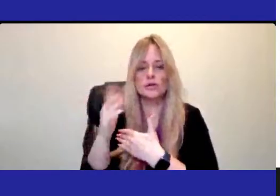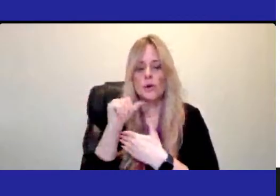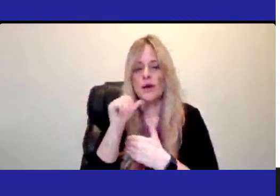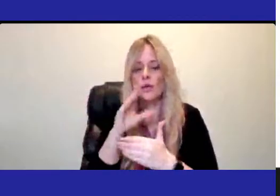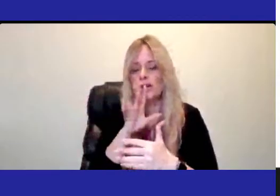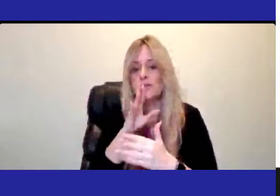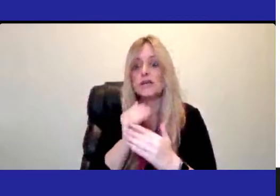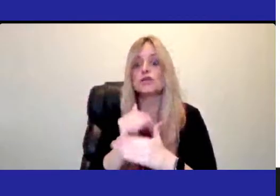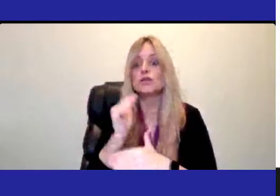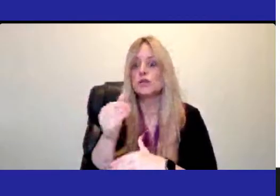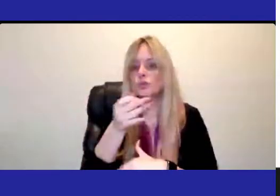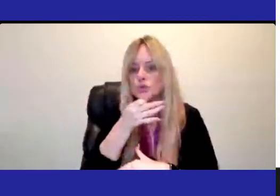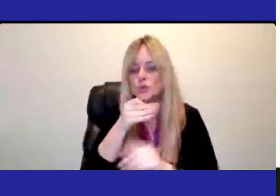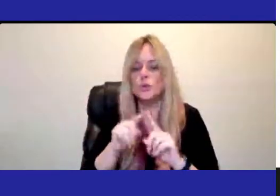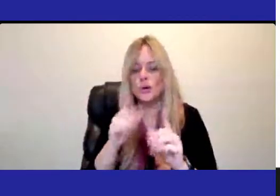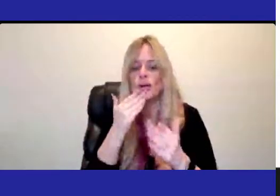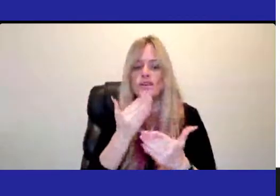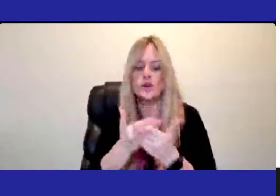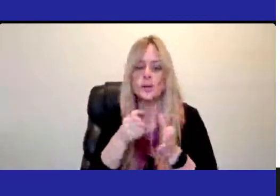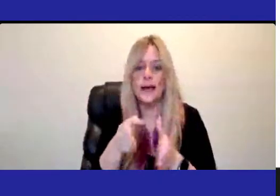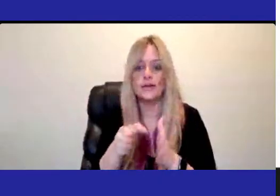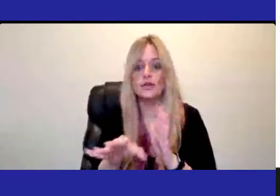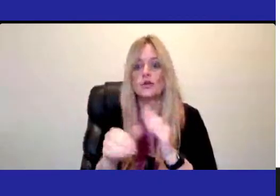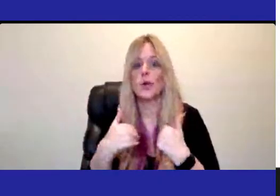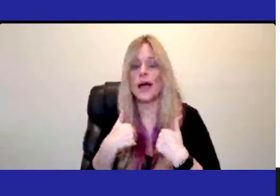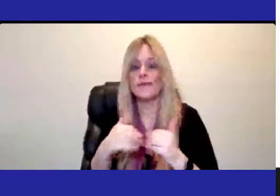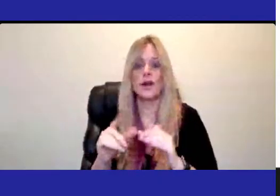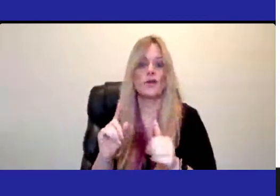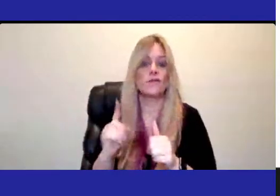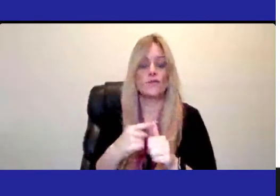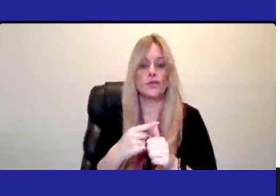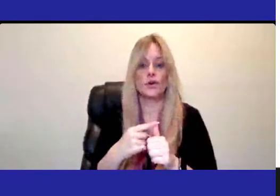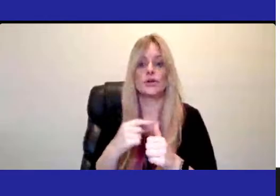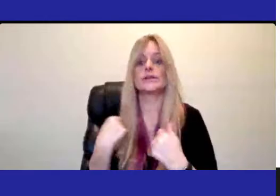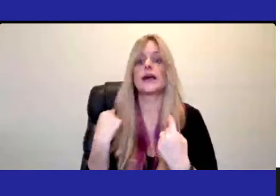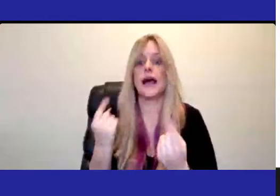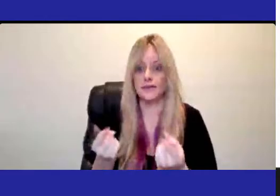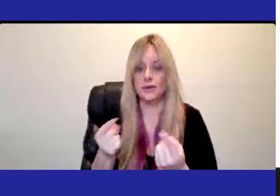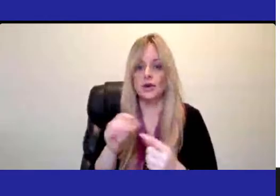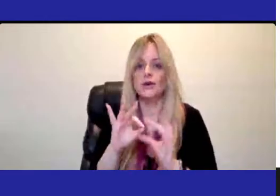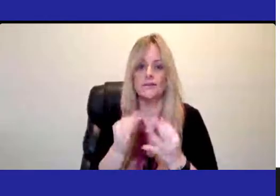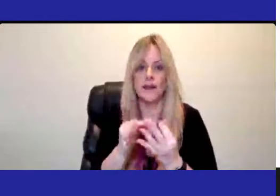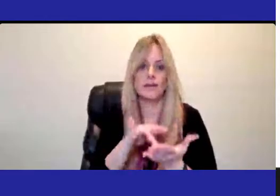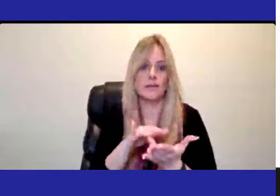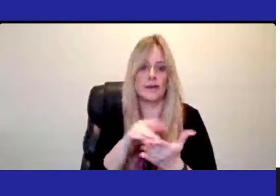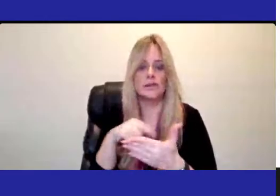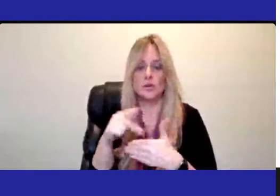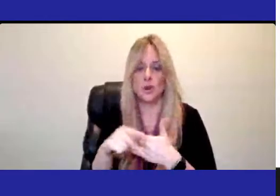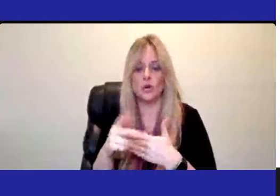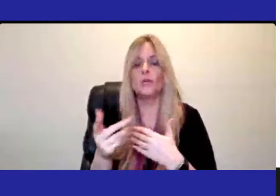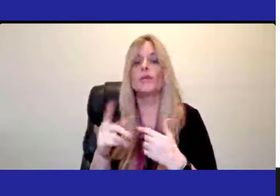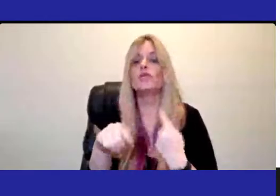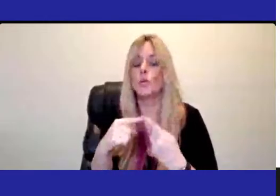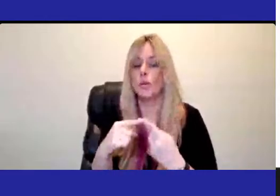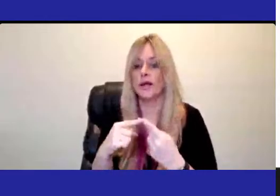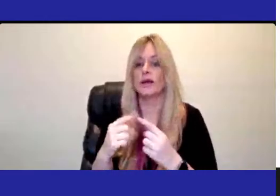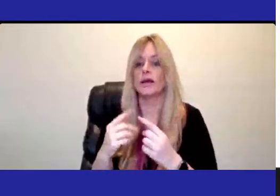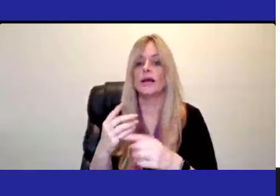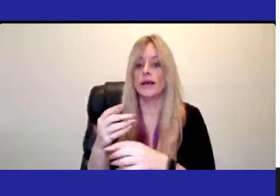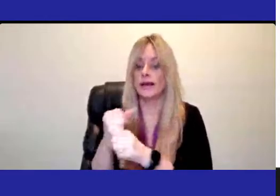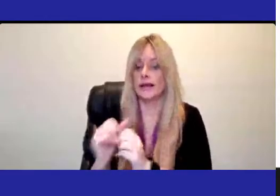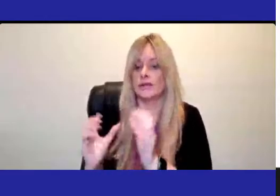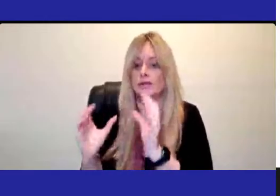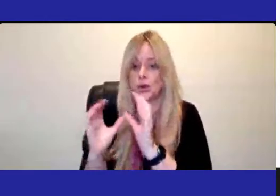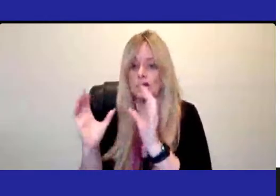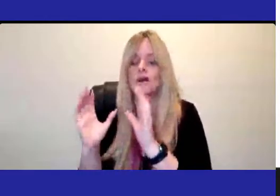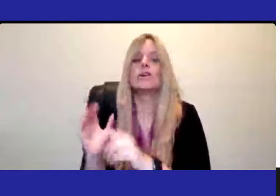on a good path to finally have our first ever family medicine residency program. Once, to Mitch's point, once it gets accredited, then we'll be able to,